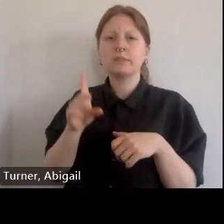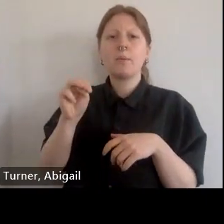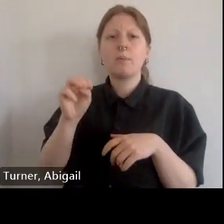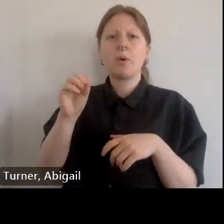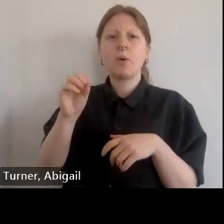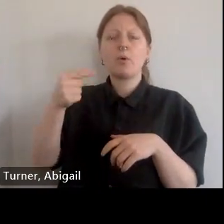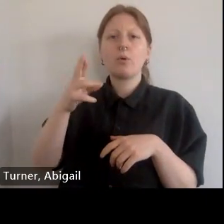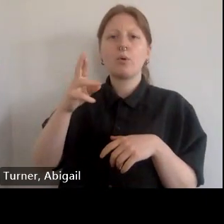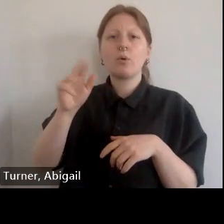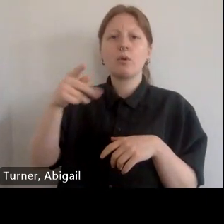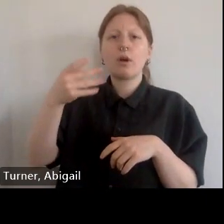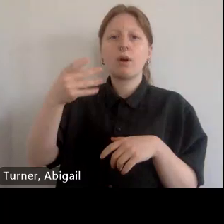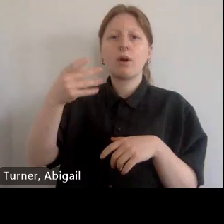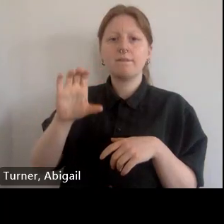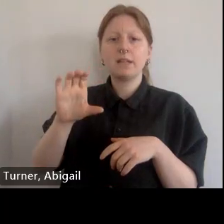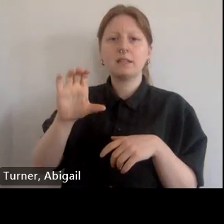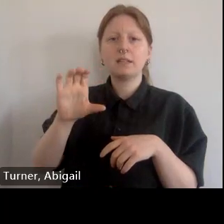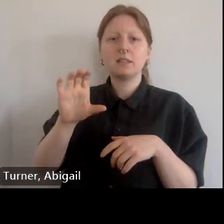justice field?